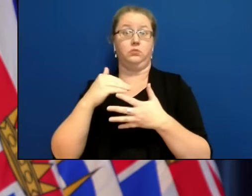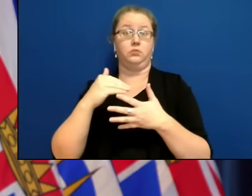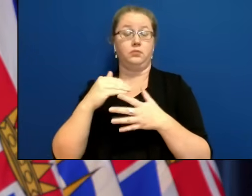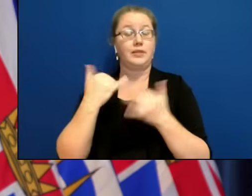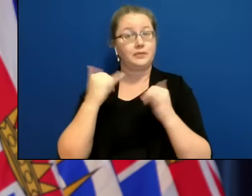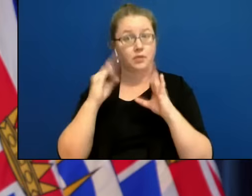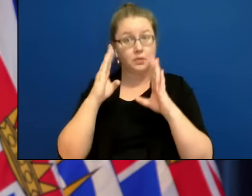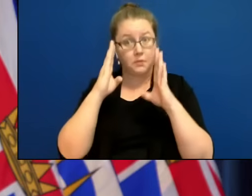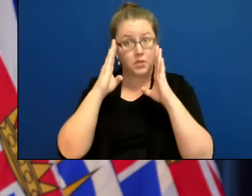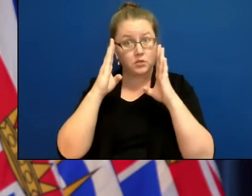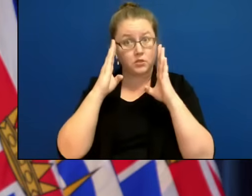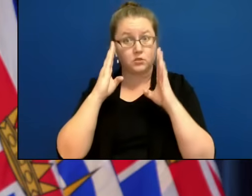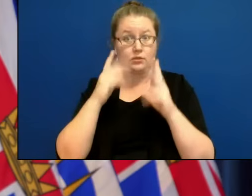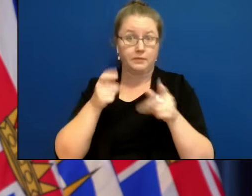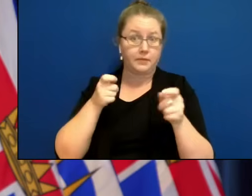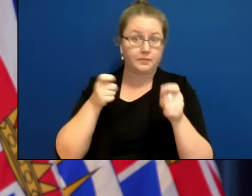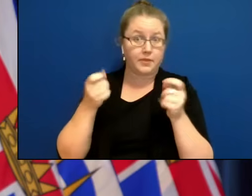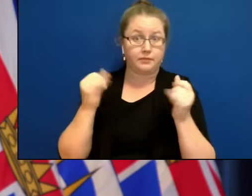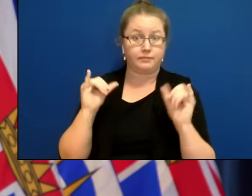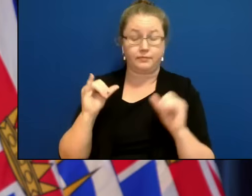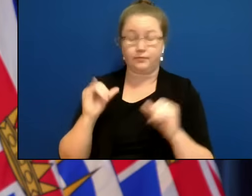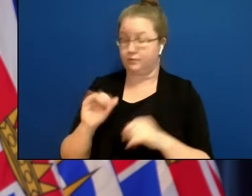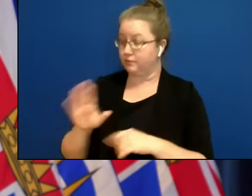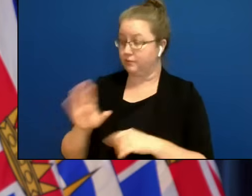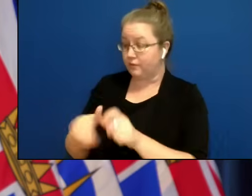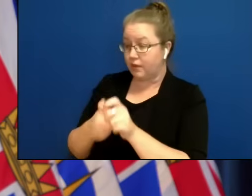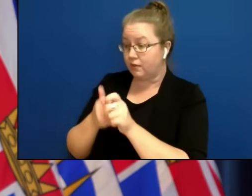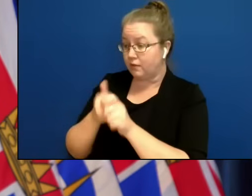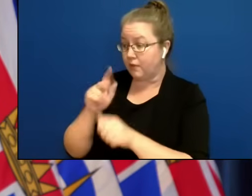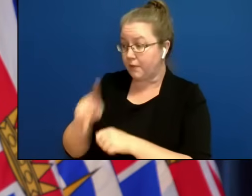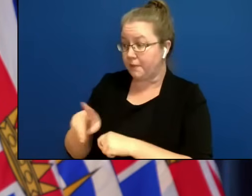that. Do you have a follow-up, Zara?